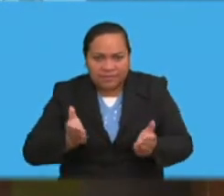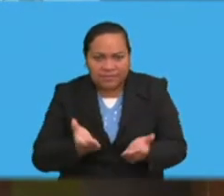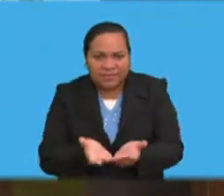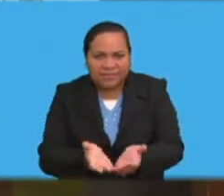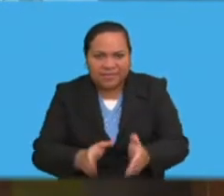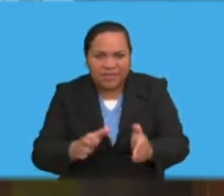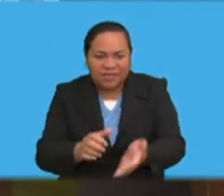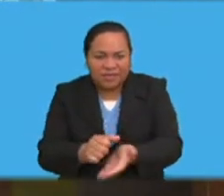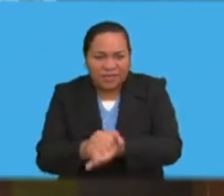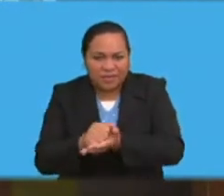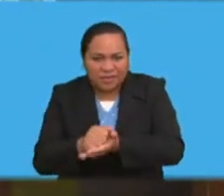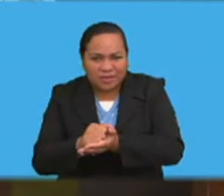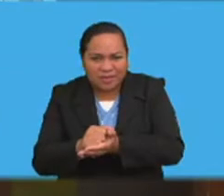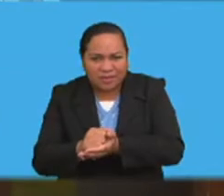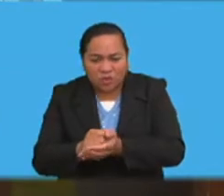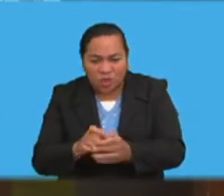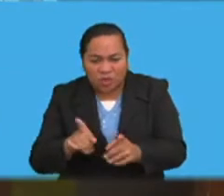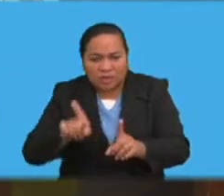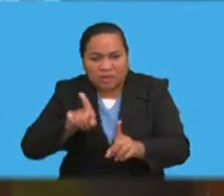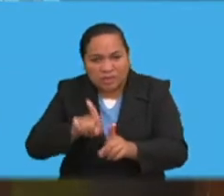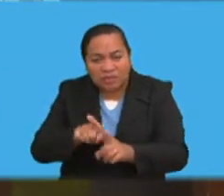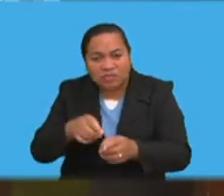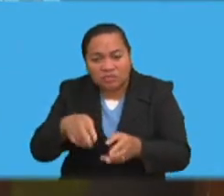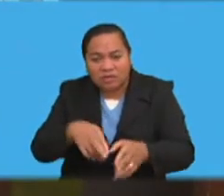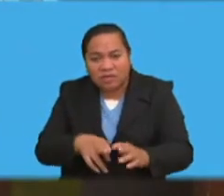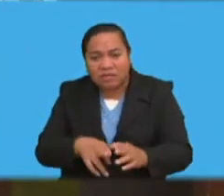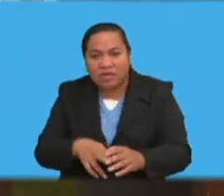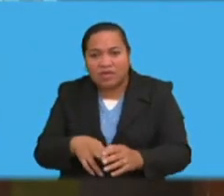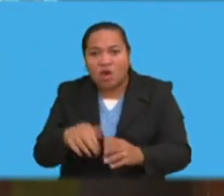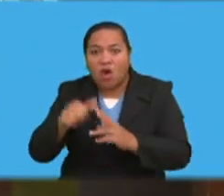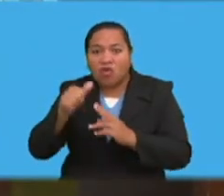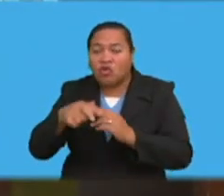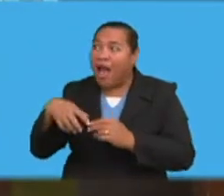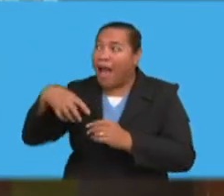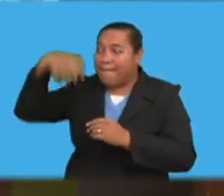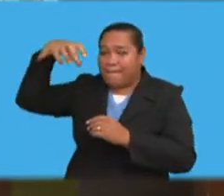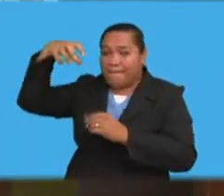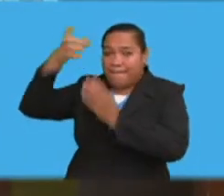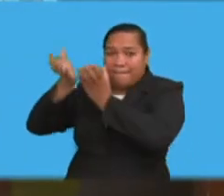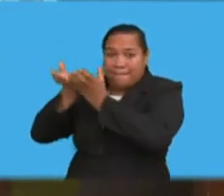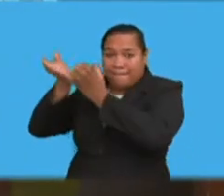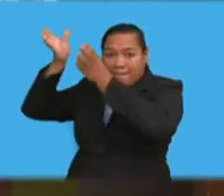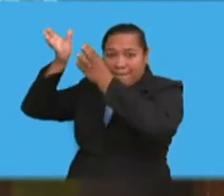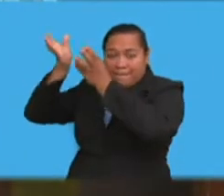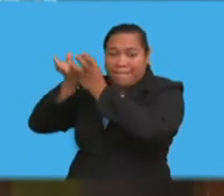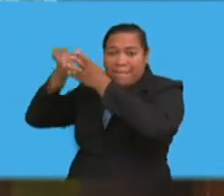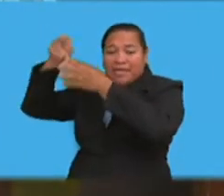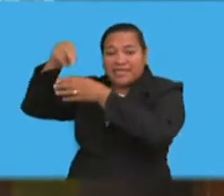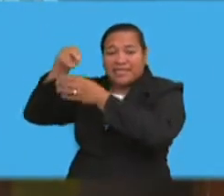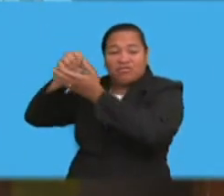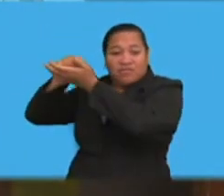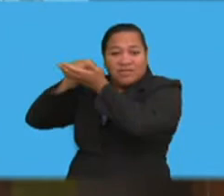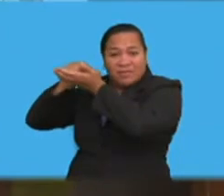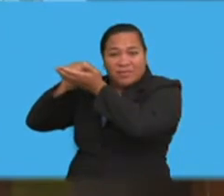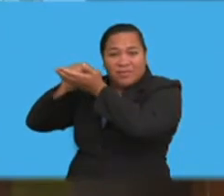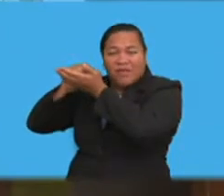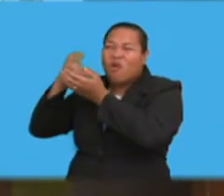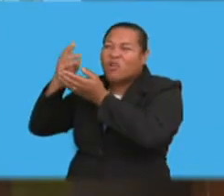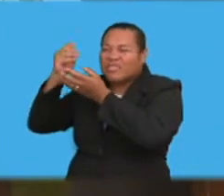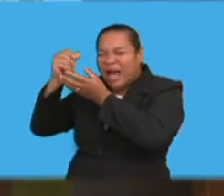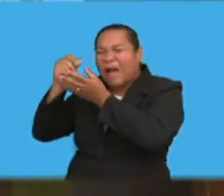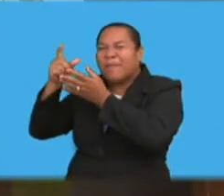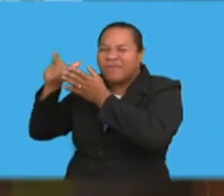installed adjacent to the rivers and also upstream to protect against flooding by storing water for a limited period, Madam